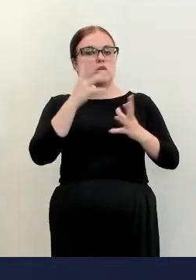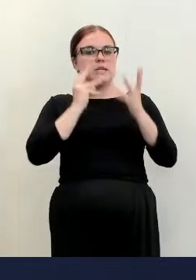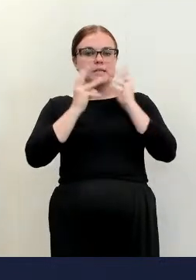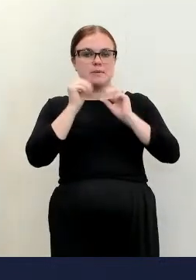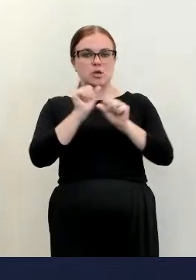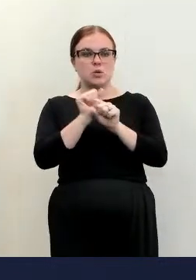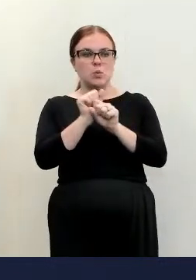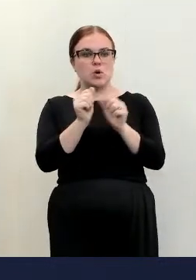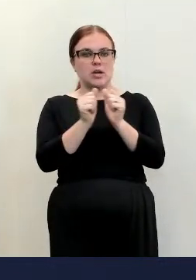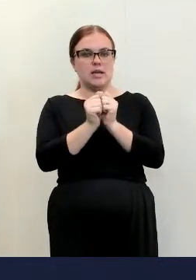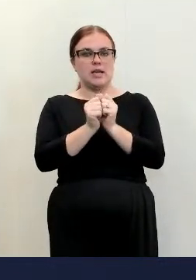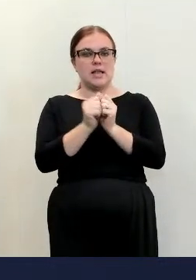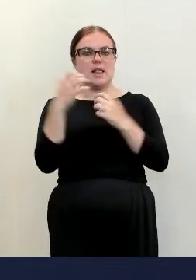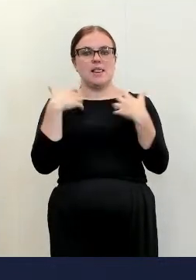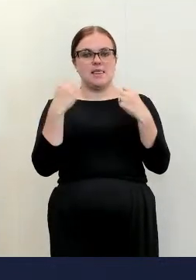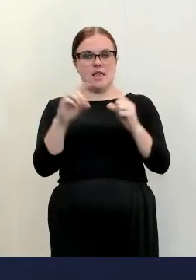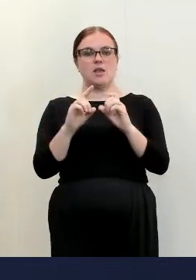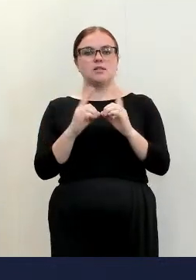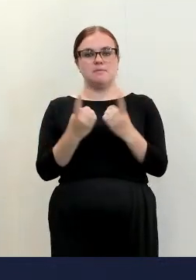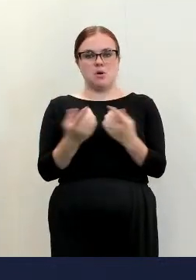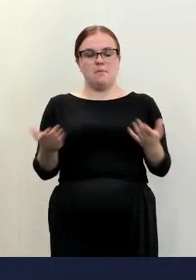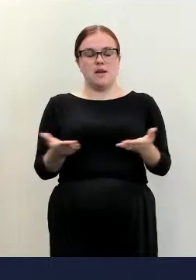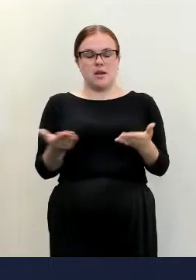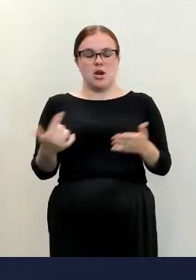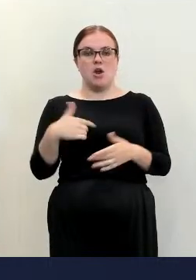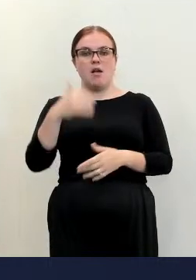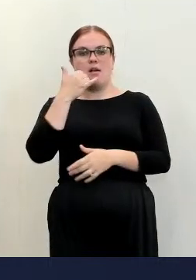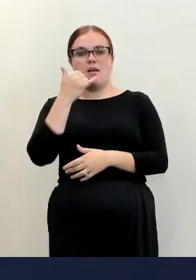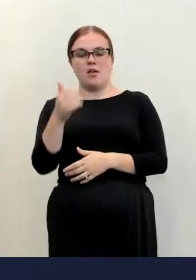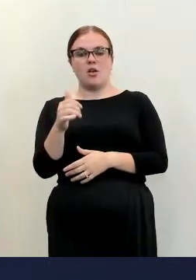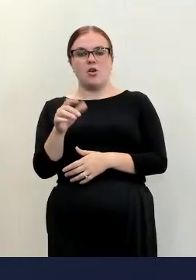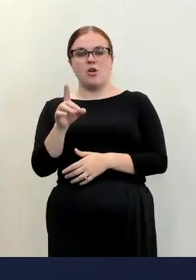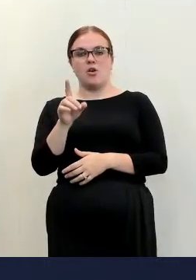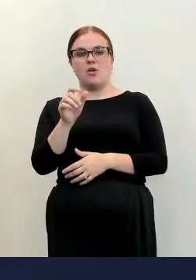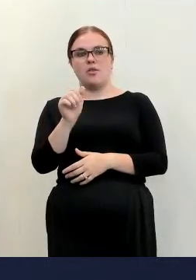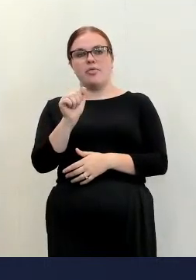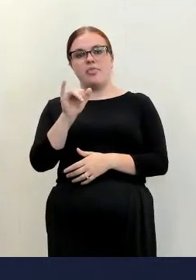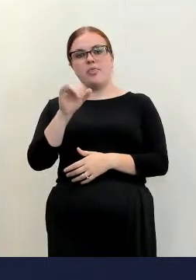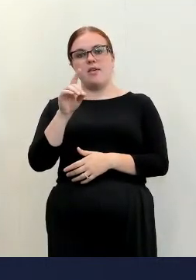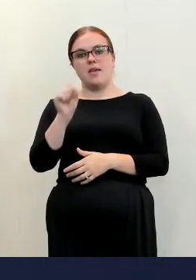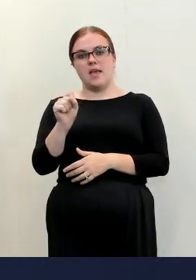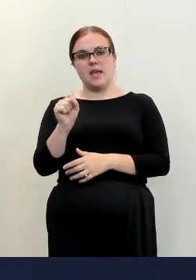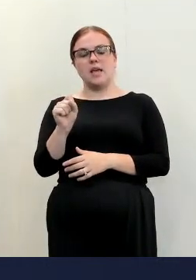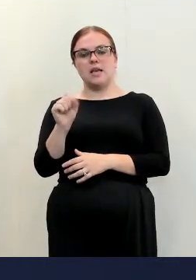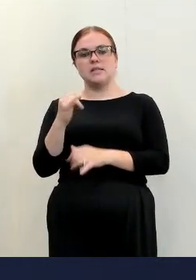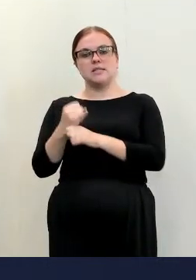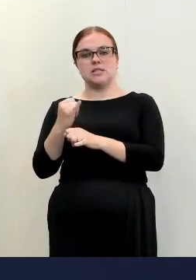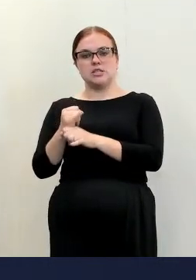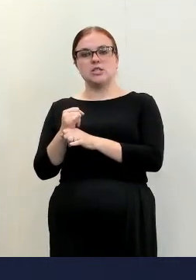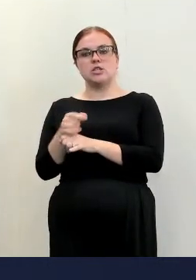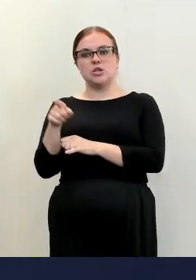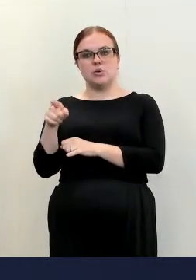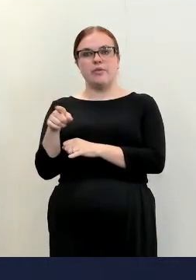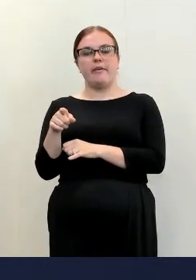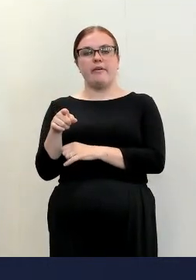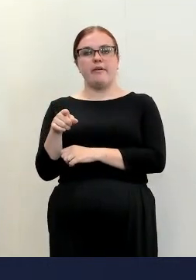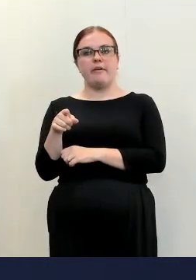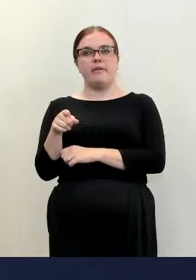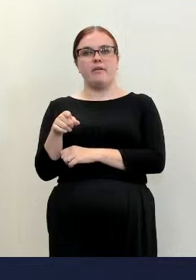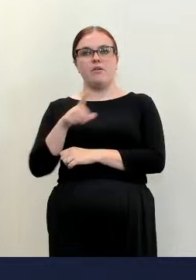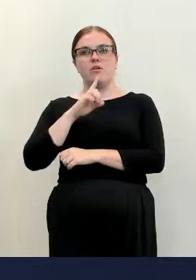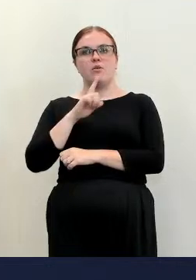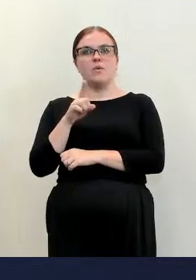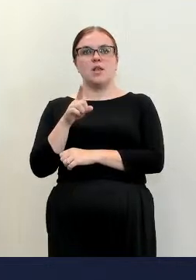working with the New York State Health Department. I actually called the AIDS Institute, Impact Marketing had worked with, and they just